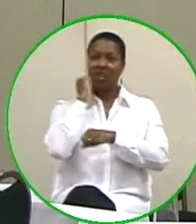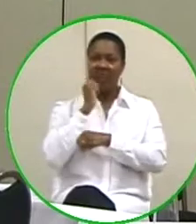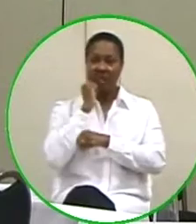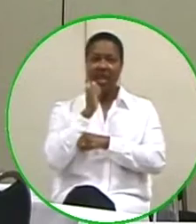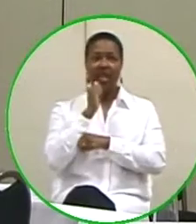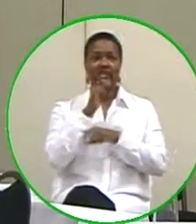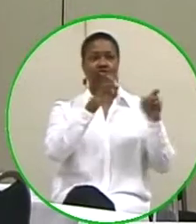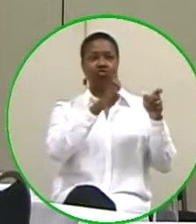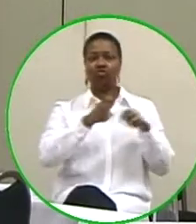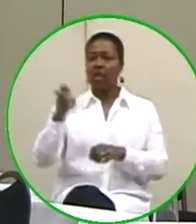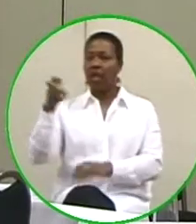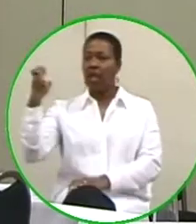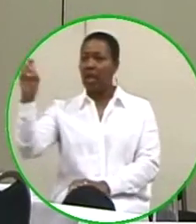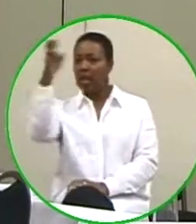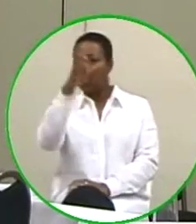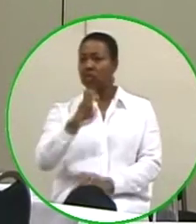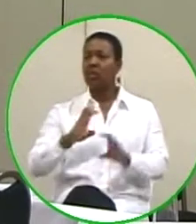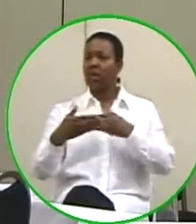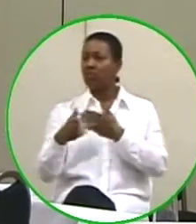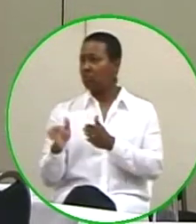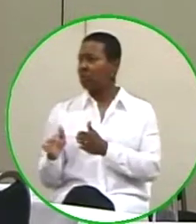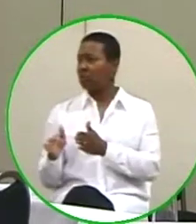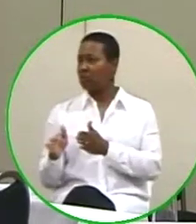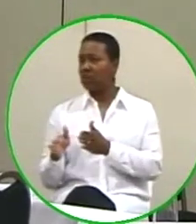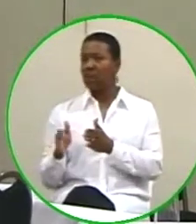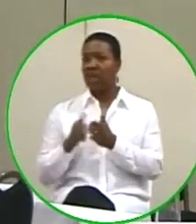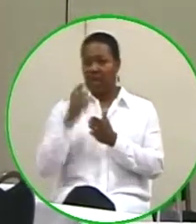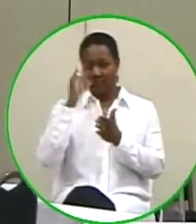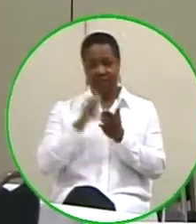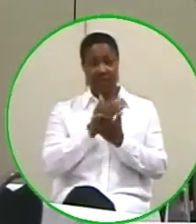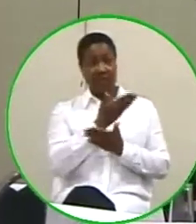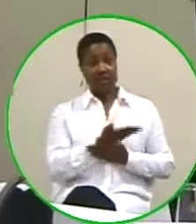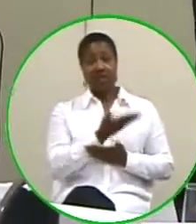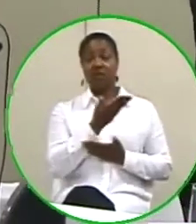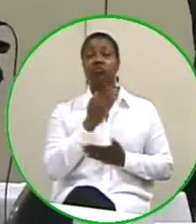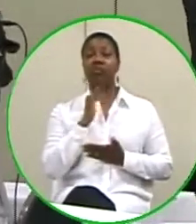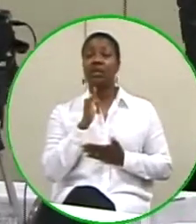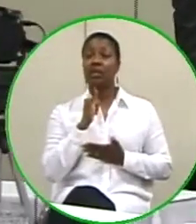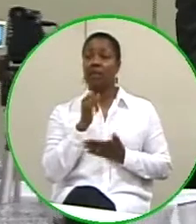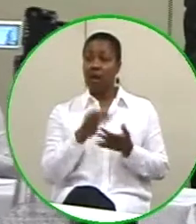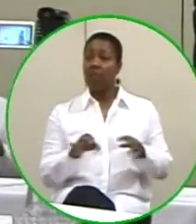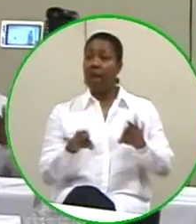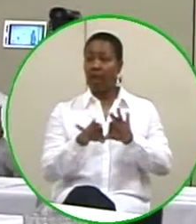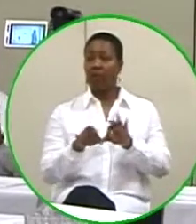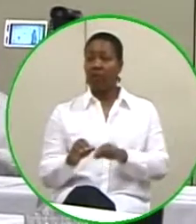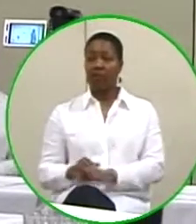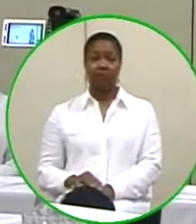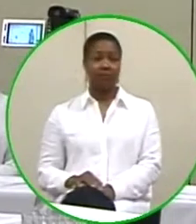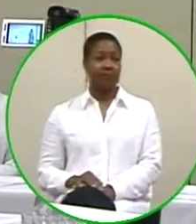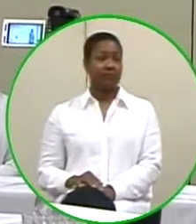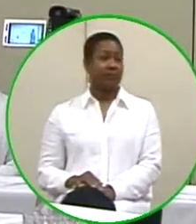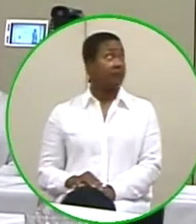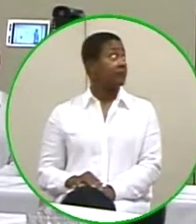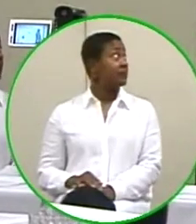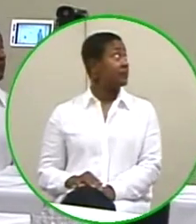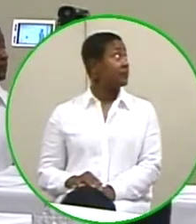go from class to class. I mean, I think these things really do matter. Let's